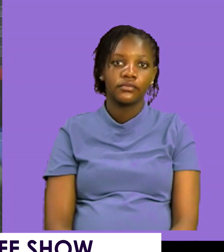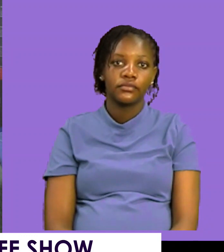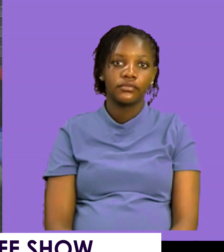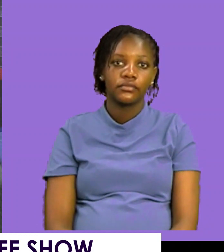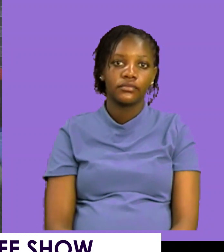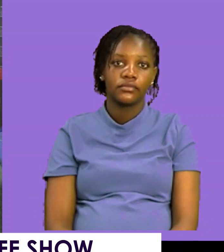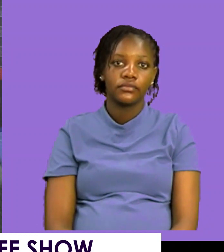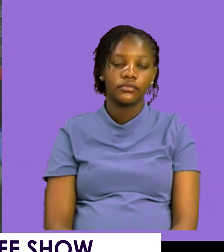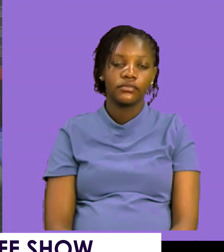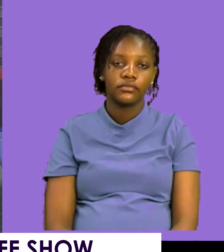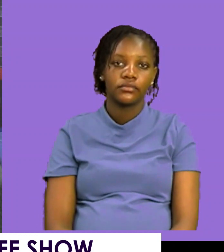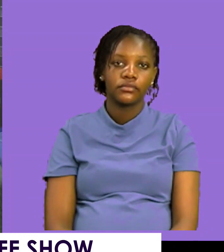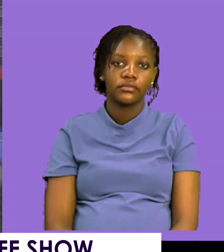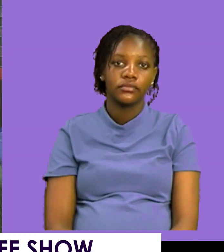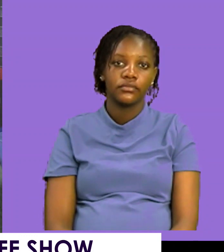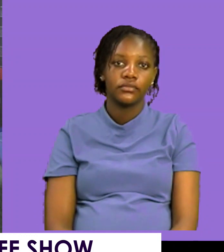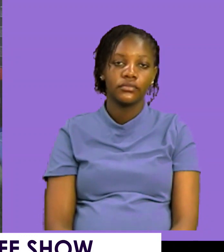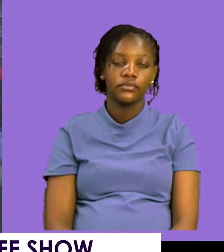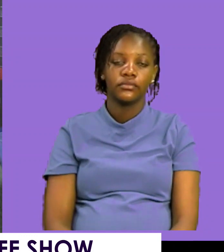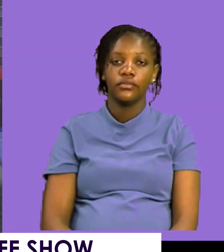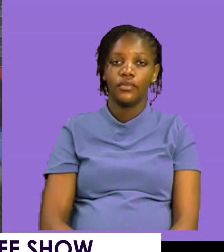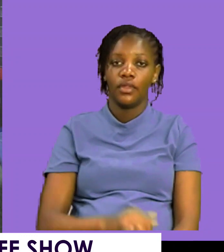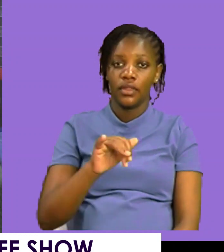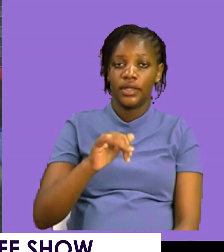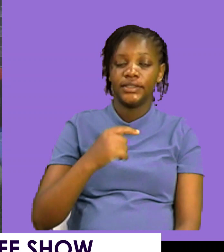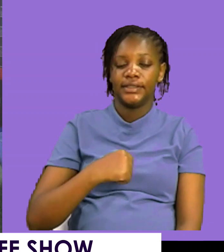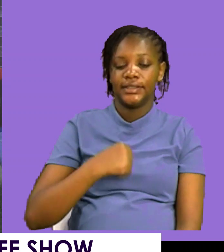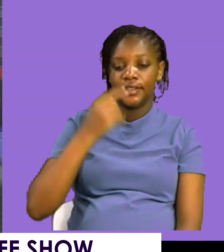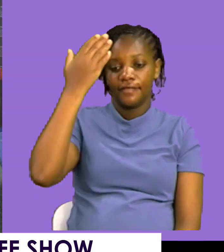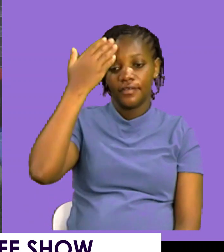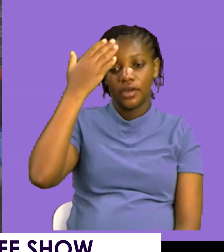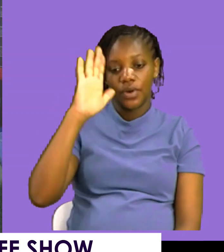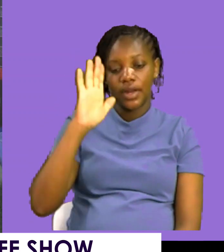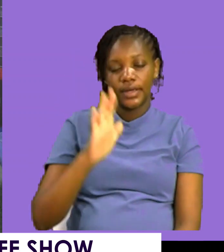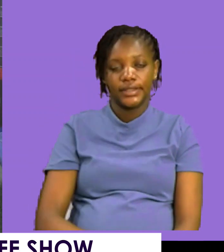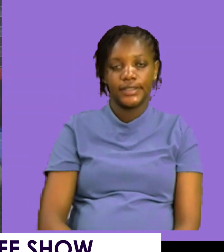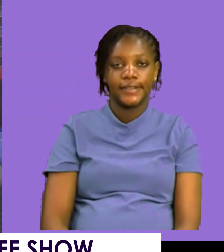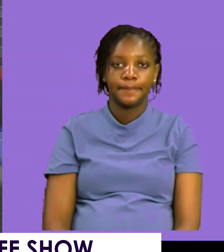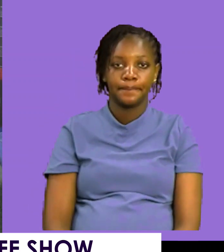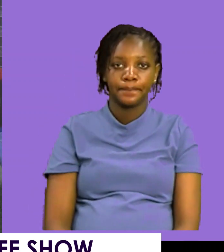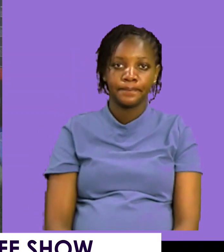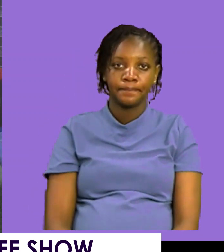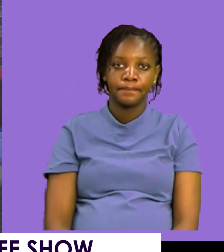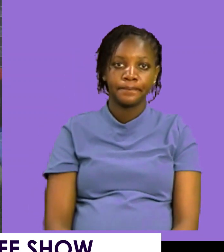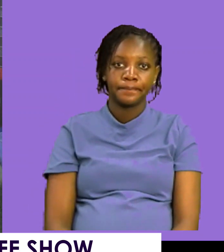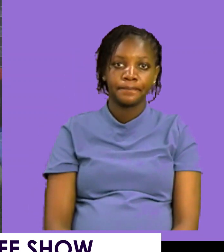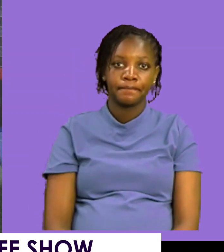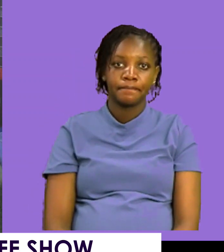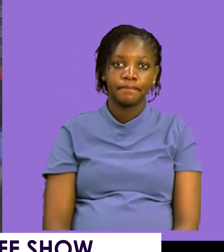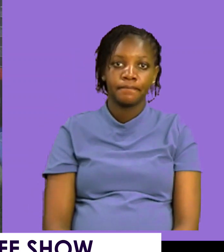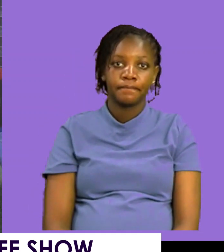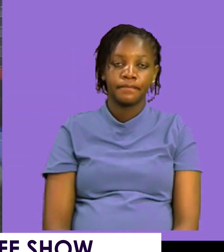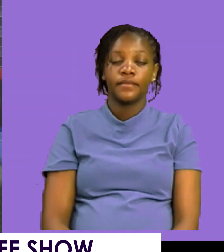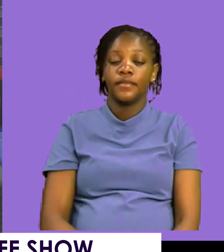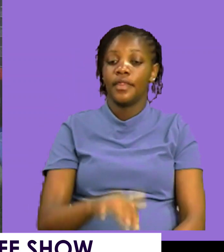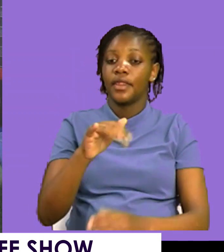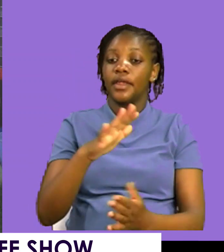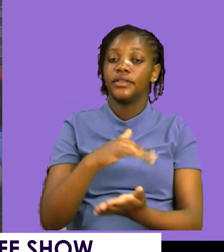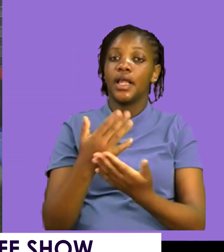Out. Yeah, that is self-awareness. Just helping